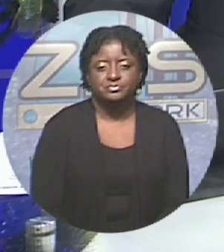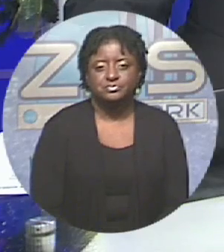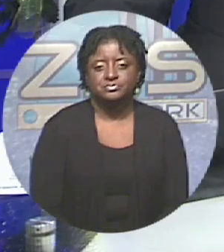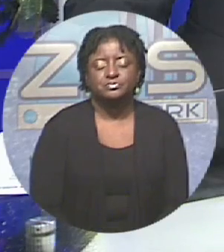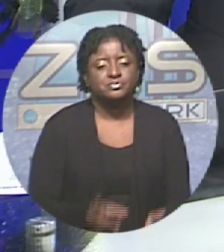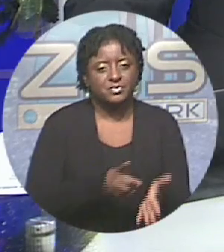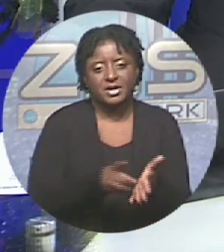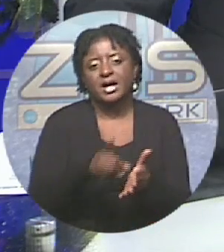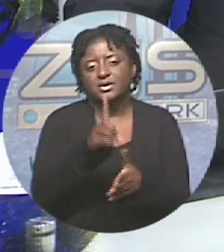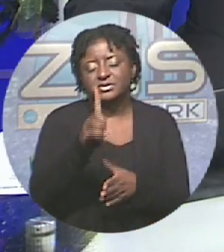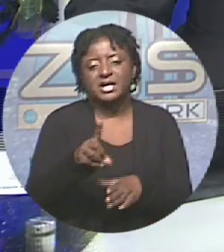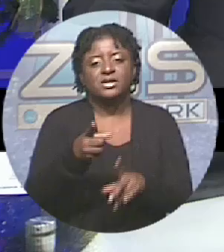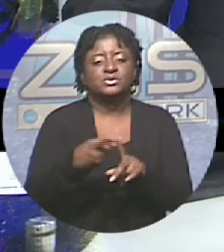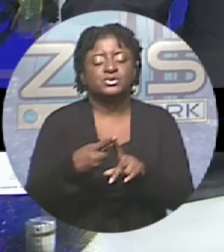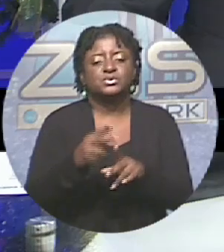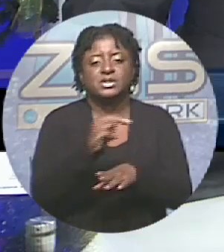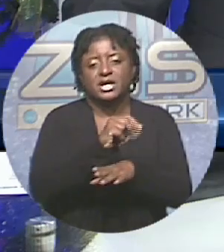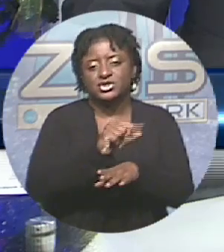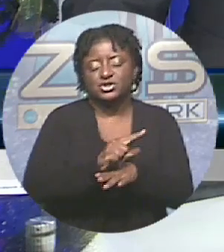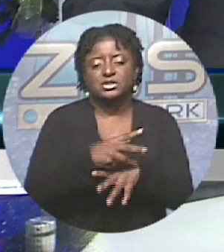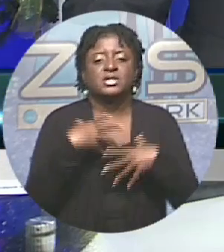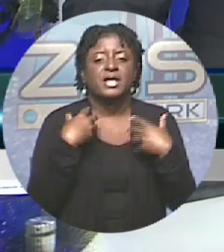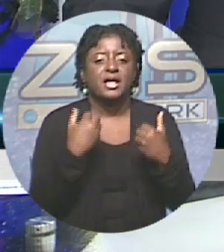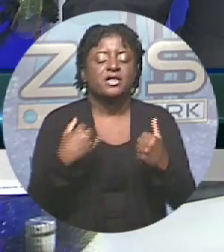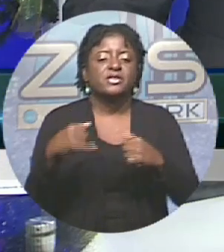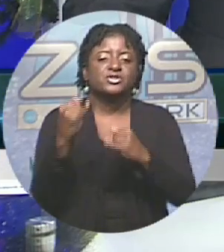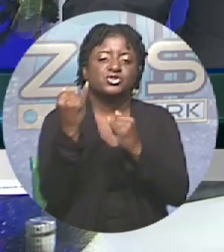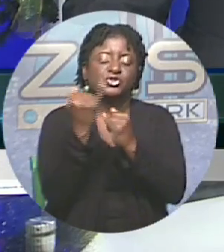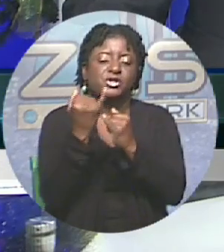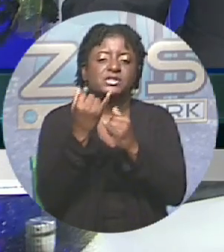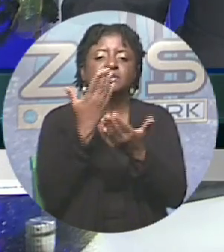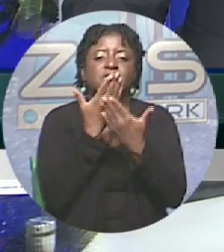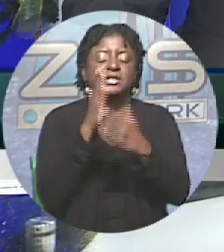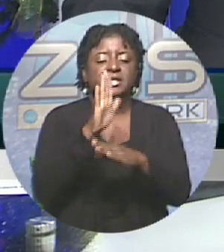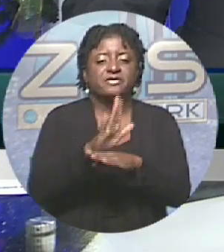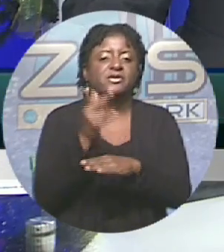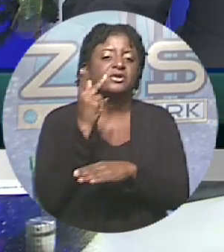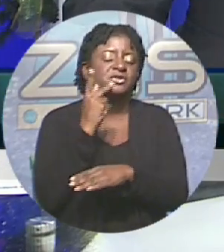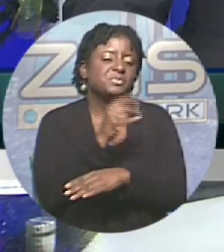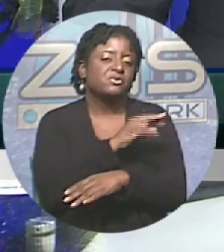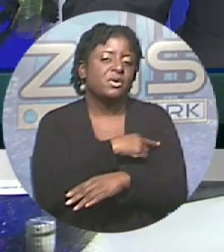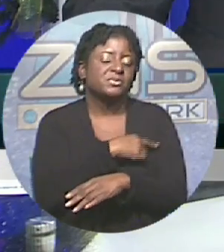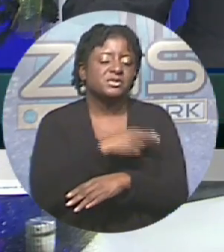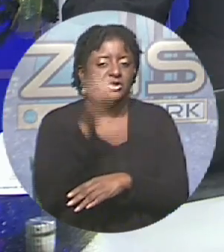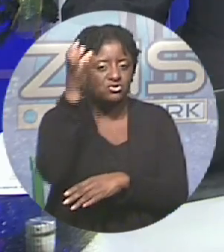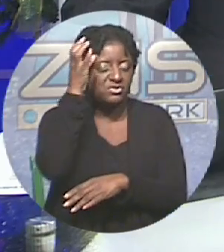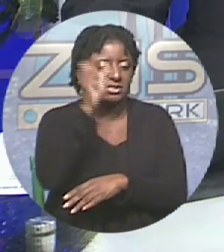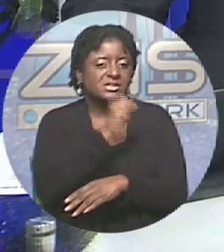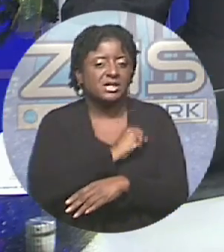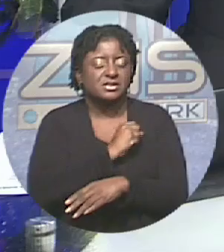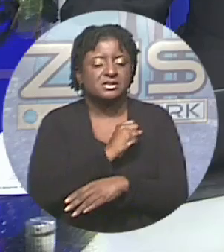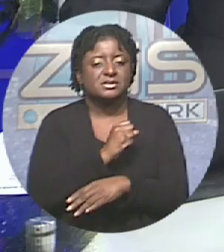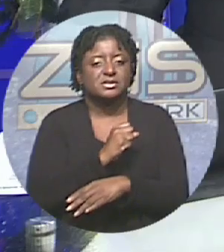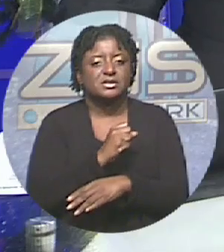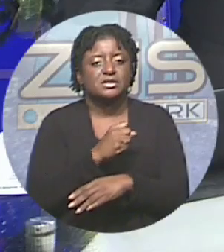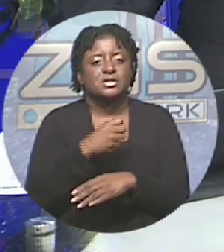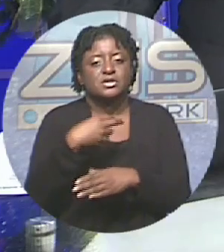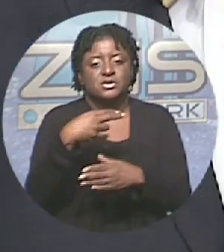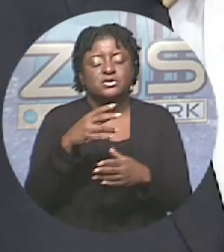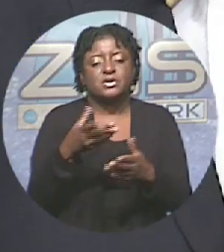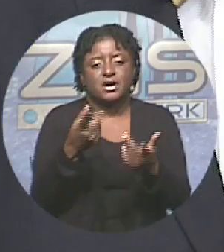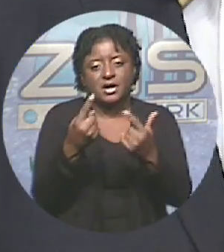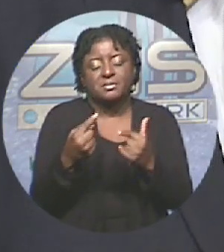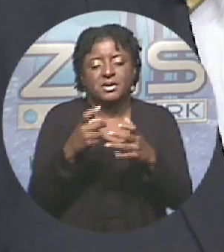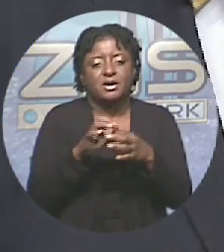The countdown is on to National Health Insurance. Good evening, everyone. I'm Charisma Robinson. And I'm Chris Saunders. Thank you so much for joining us. The rollout of the